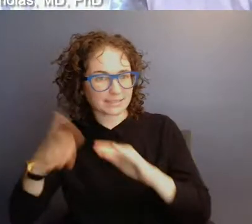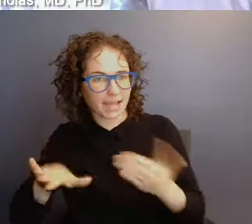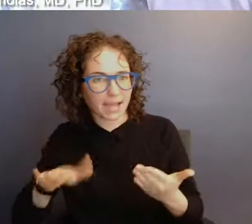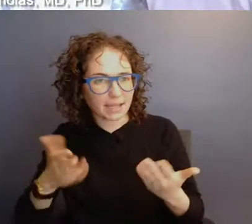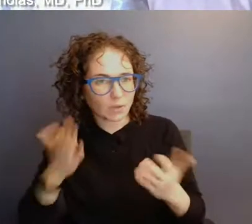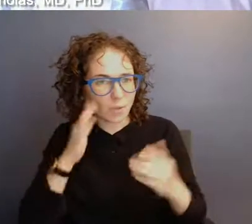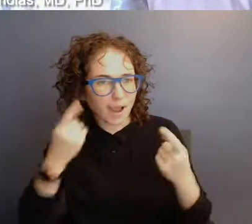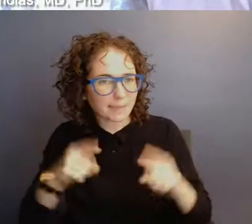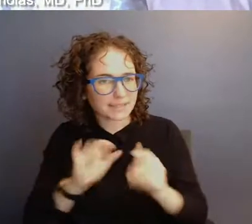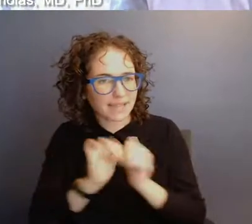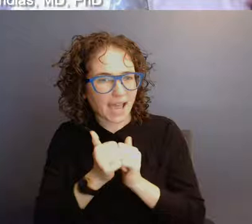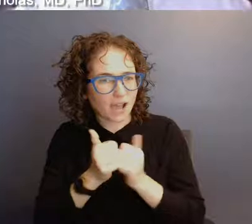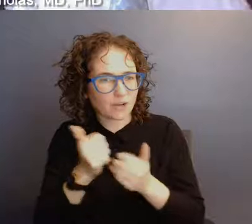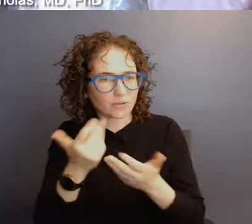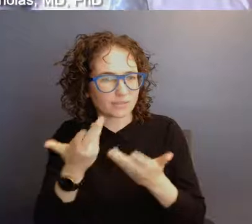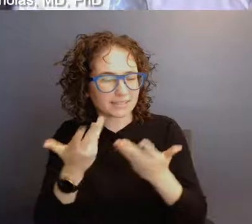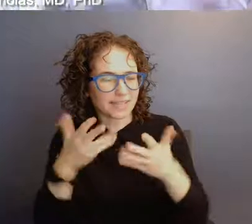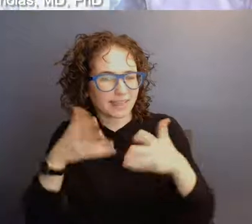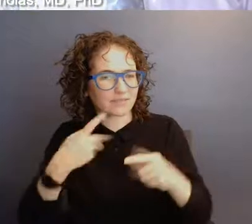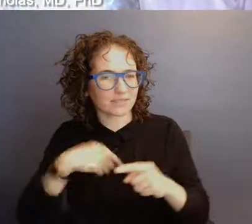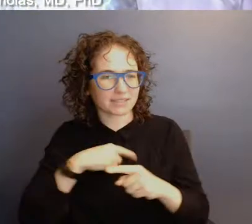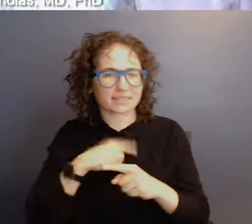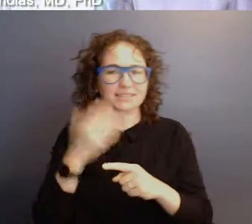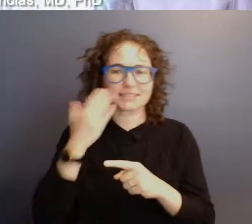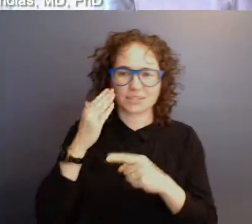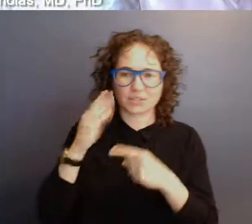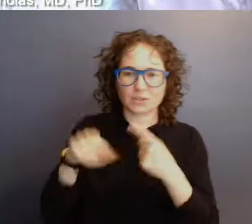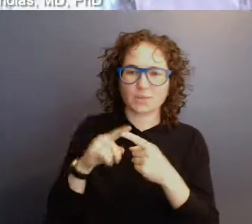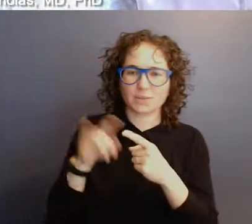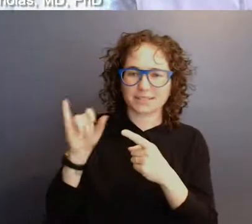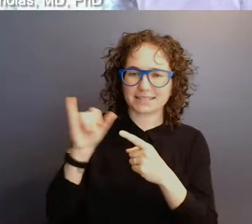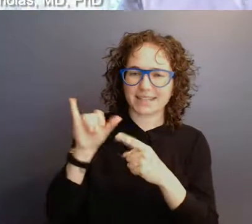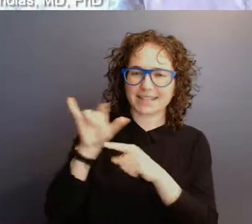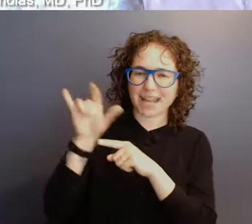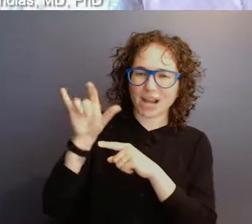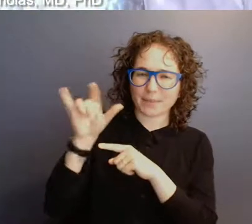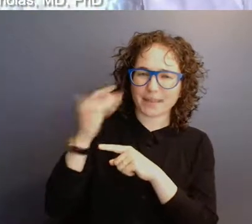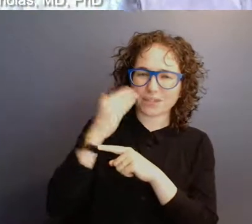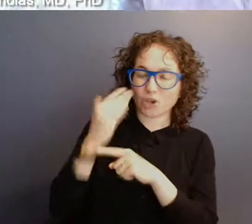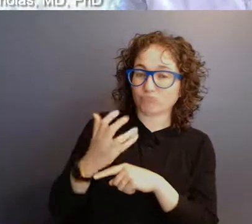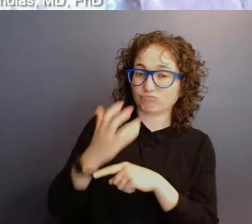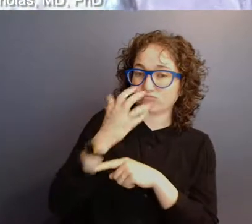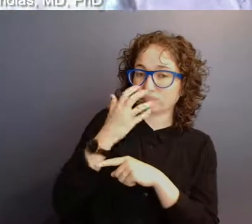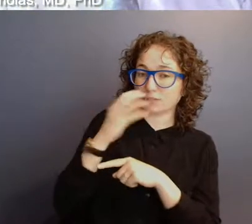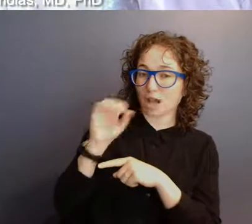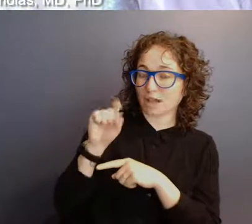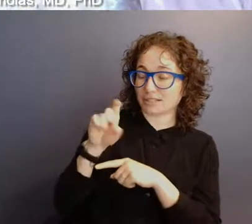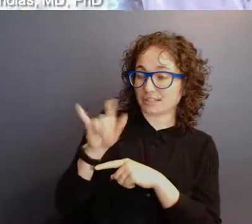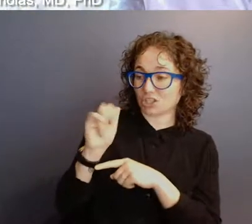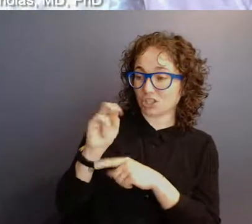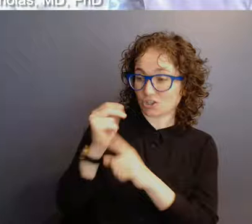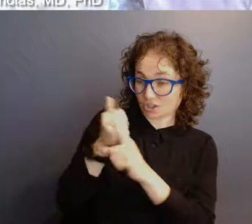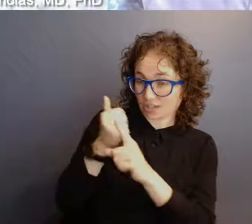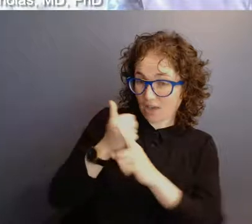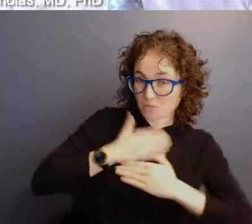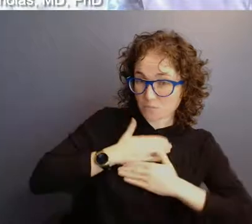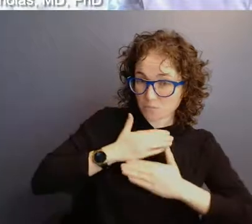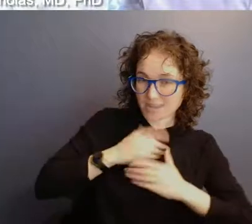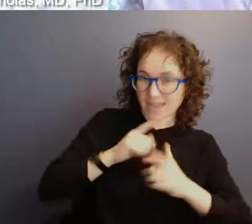that leave us? Well, it's like when you're in an airplane, right? And they tell you to put the oxygen on yourself first so you can breathe and then take care of your child,